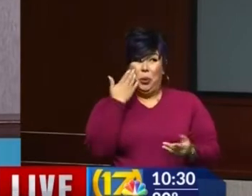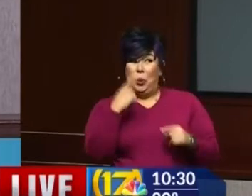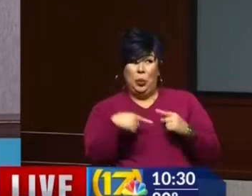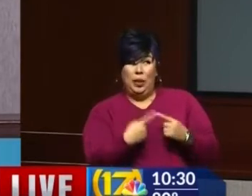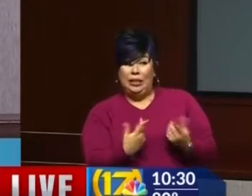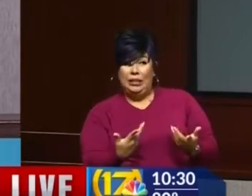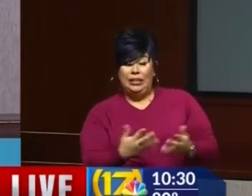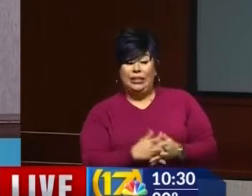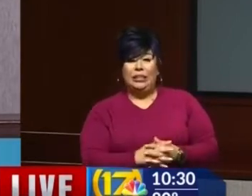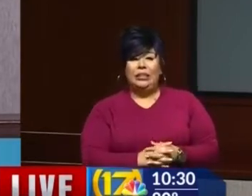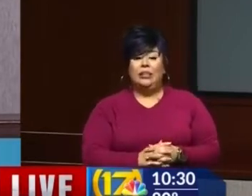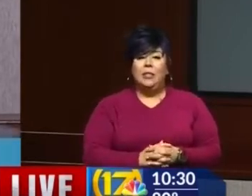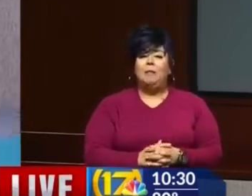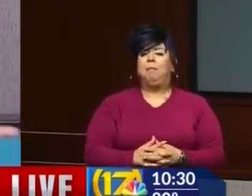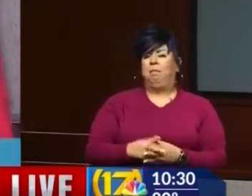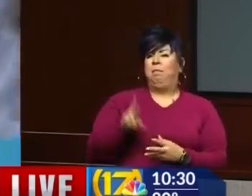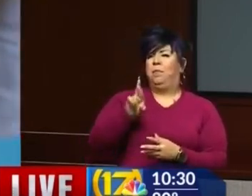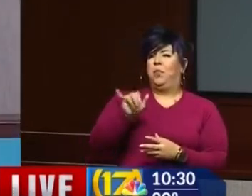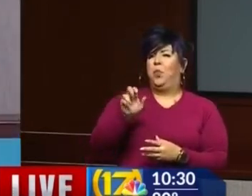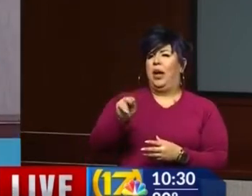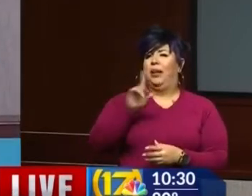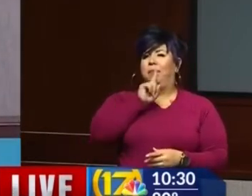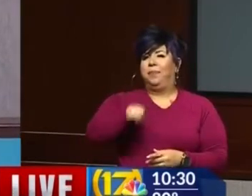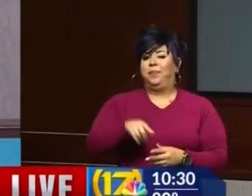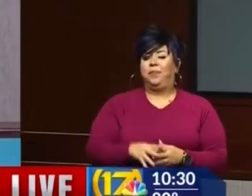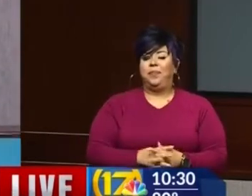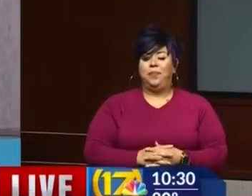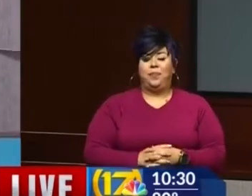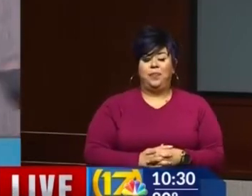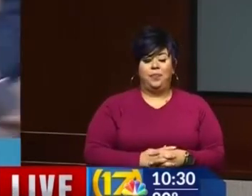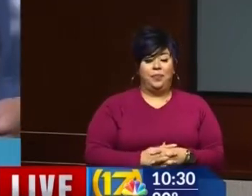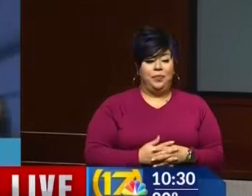I think Ryan's going to respond to your question, Emily. Great.